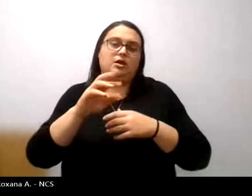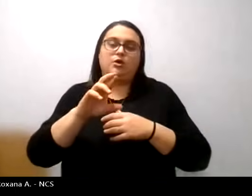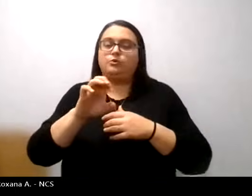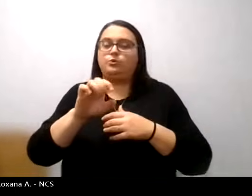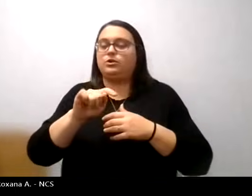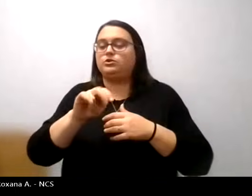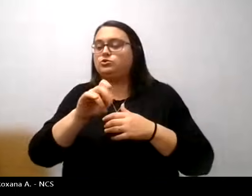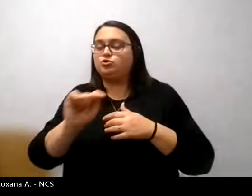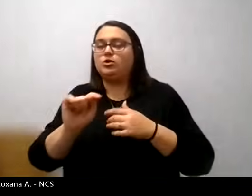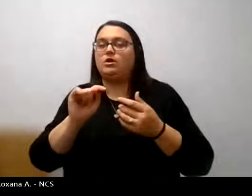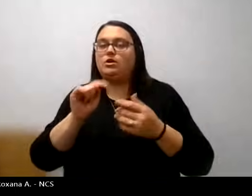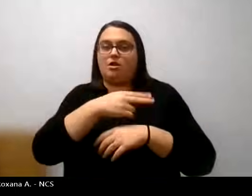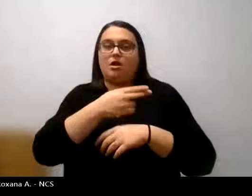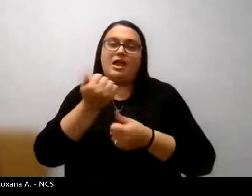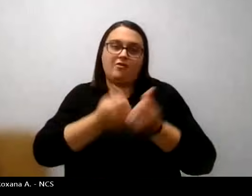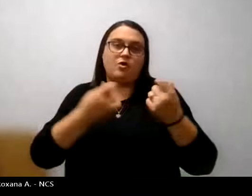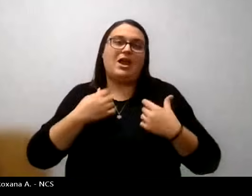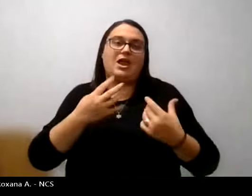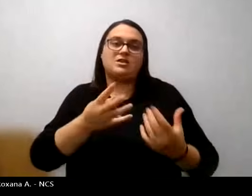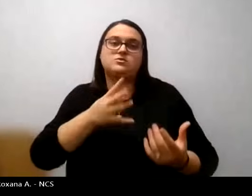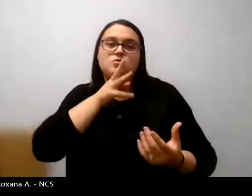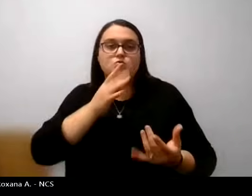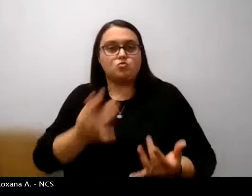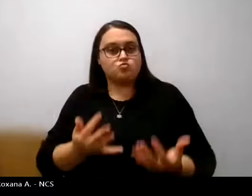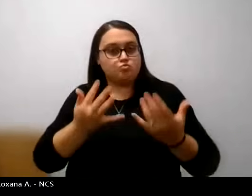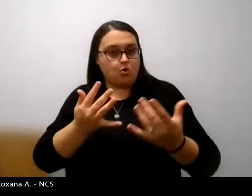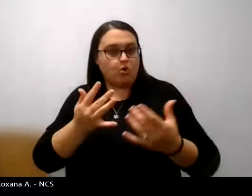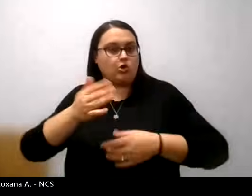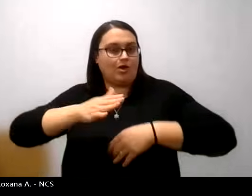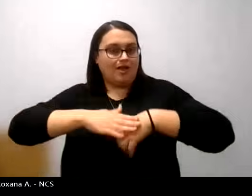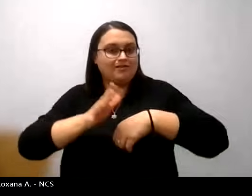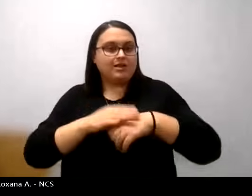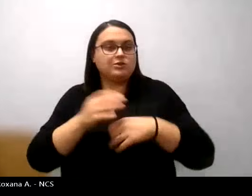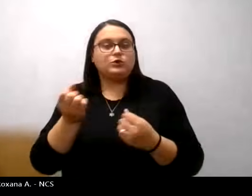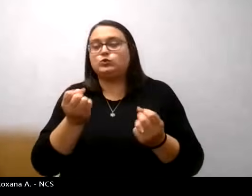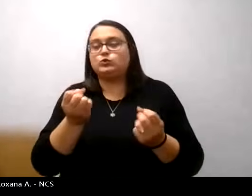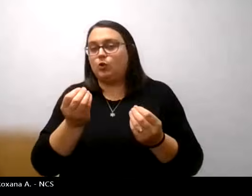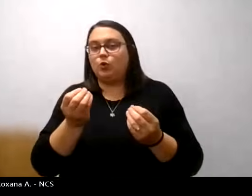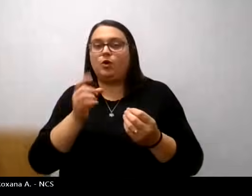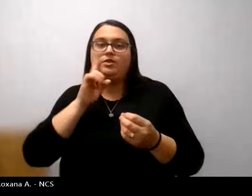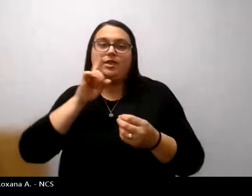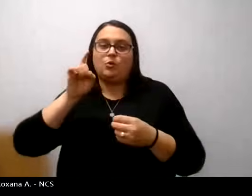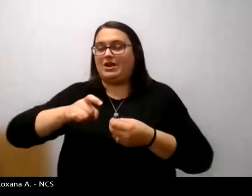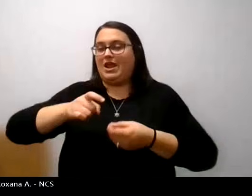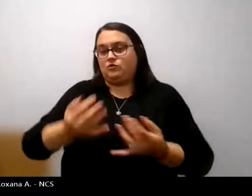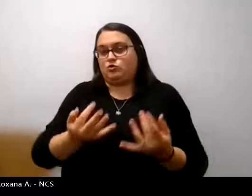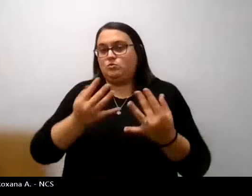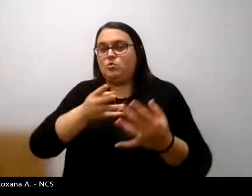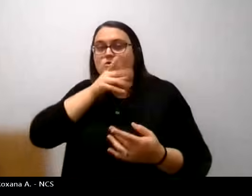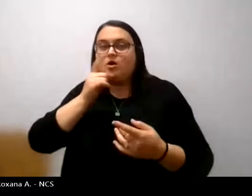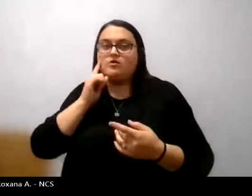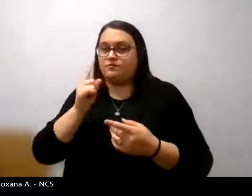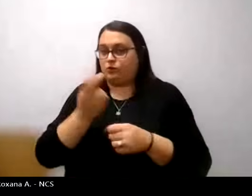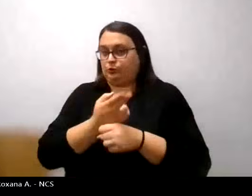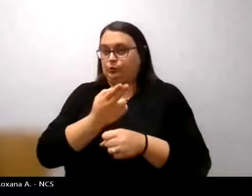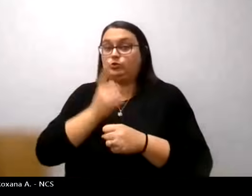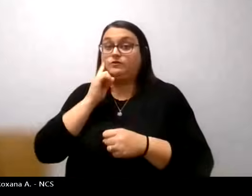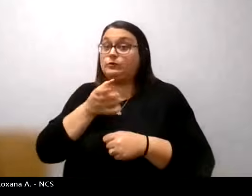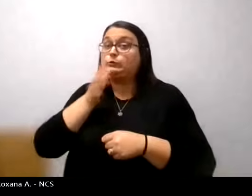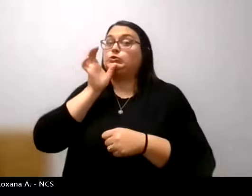So everybody is under a boiled water advisory, and so they're going to have to boil the water to be able to use it for